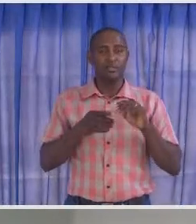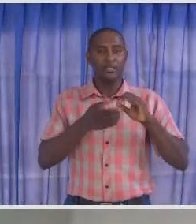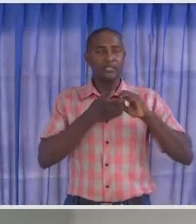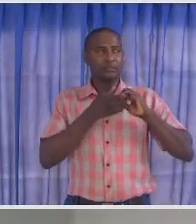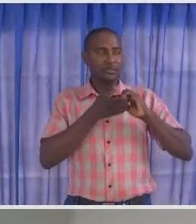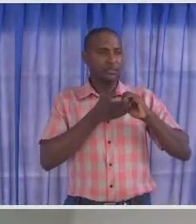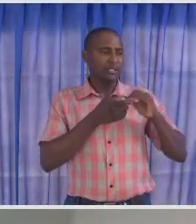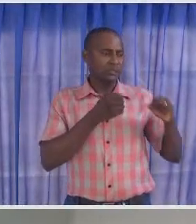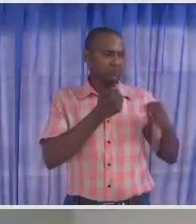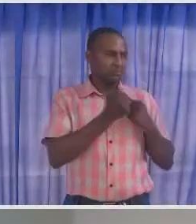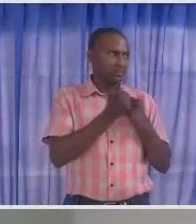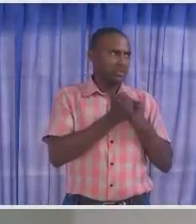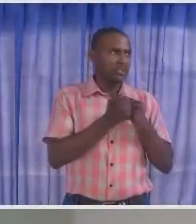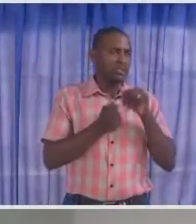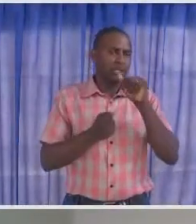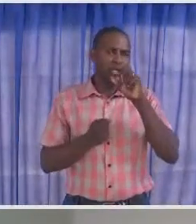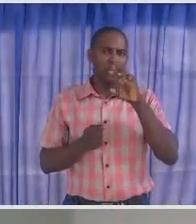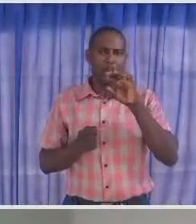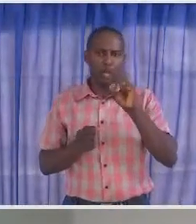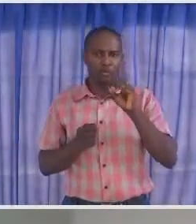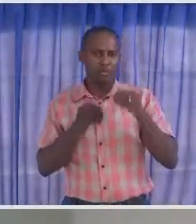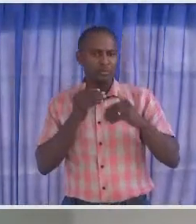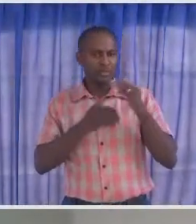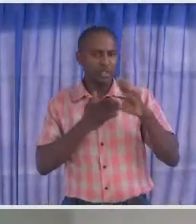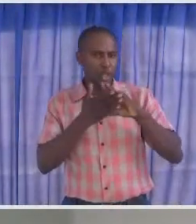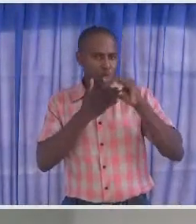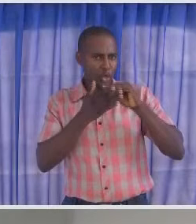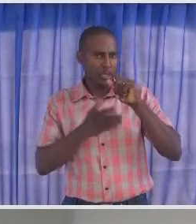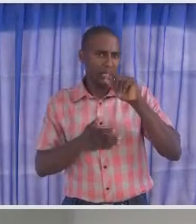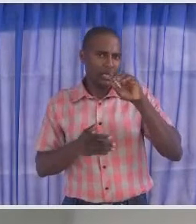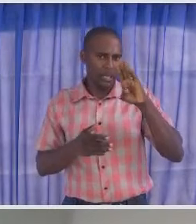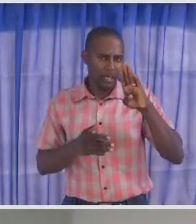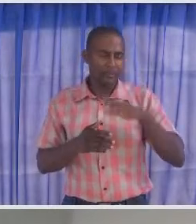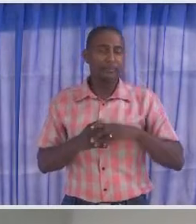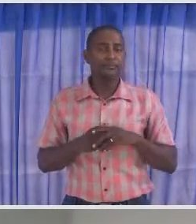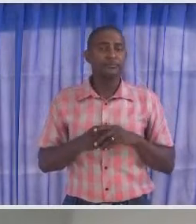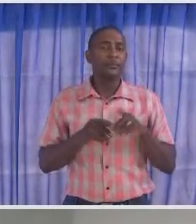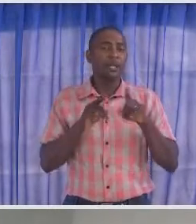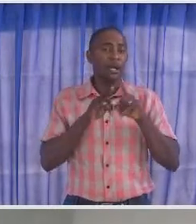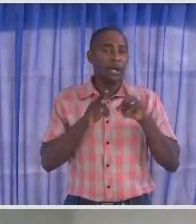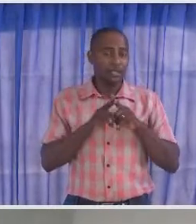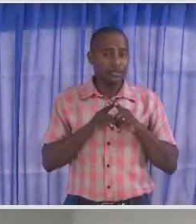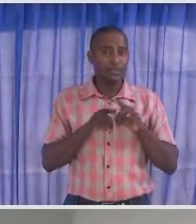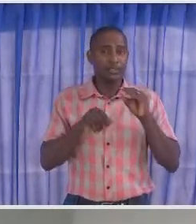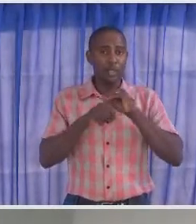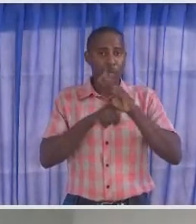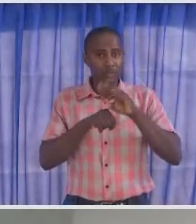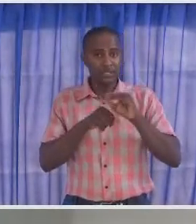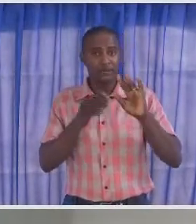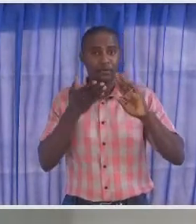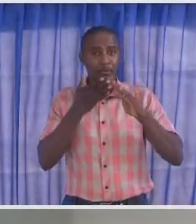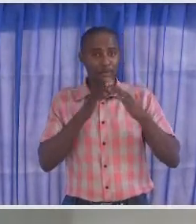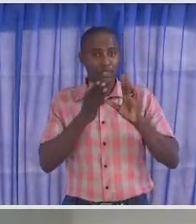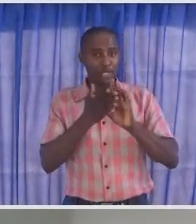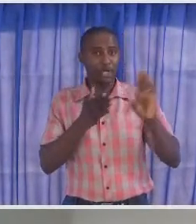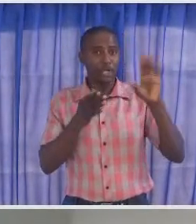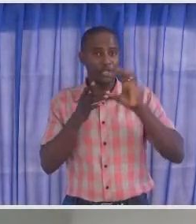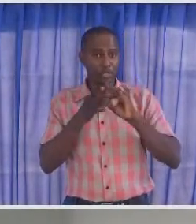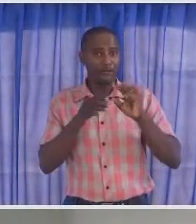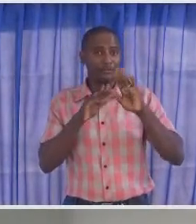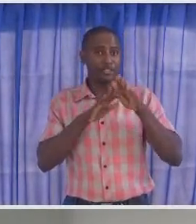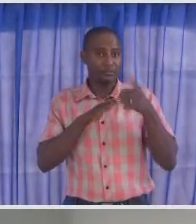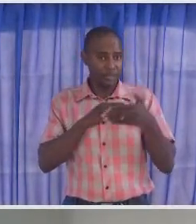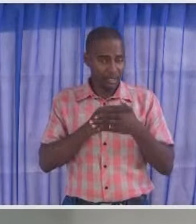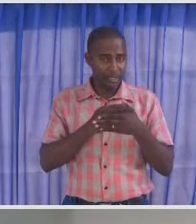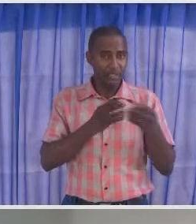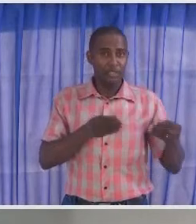the Agro-Processing Learning Lab. Let me thank the Council of Community Colleges of Jamaica for extending